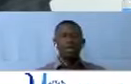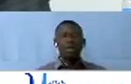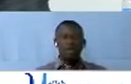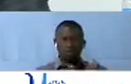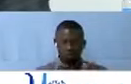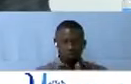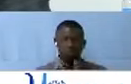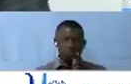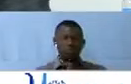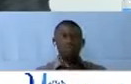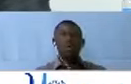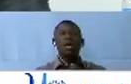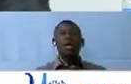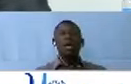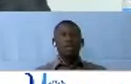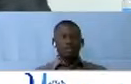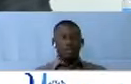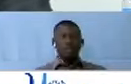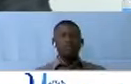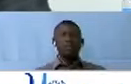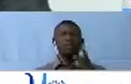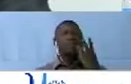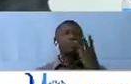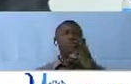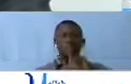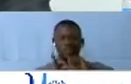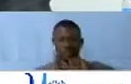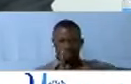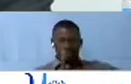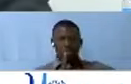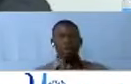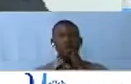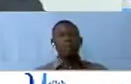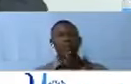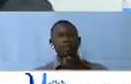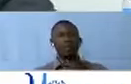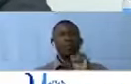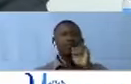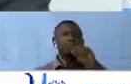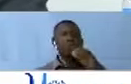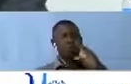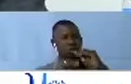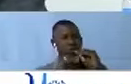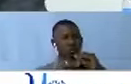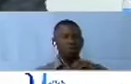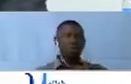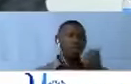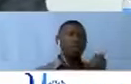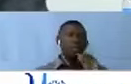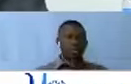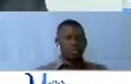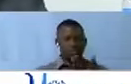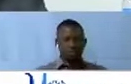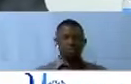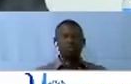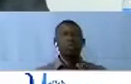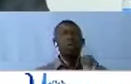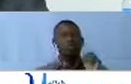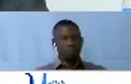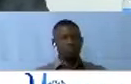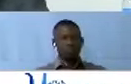least 3 seconds between your speech and that of the interpreter so that the speeches would not overlap. All right,